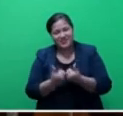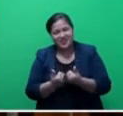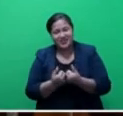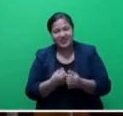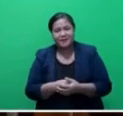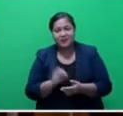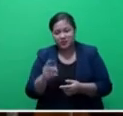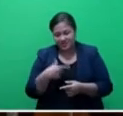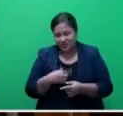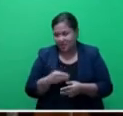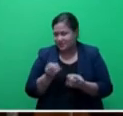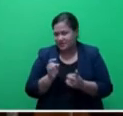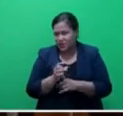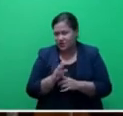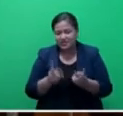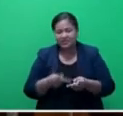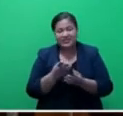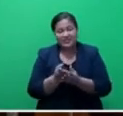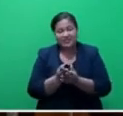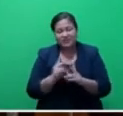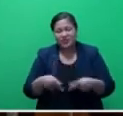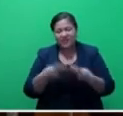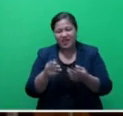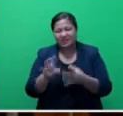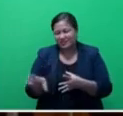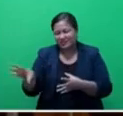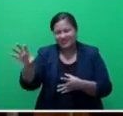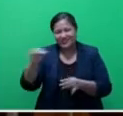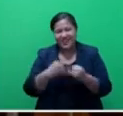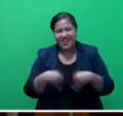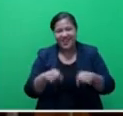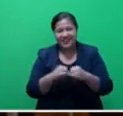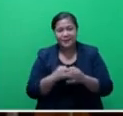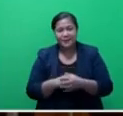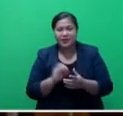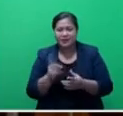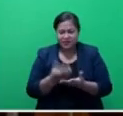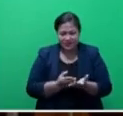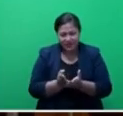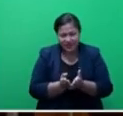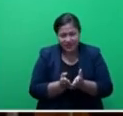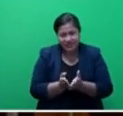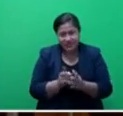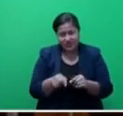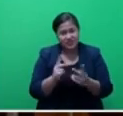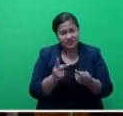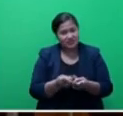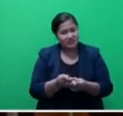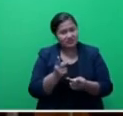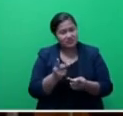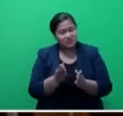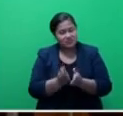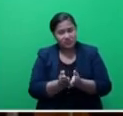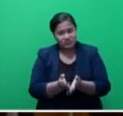for services to be provided to these islands. Even though servicing these routes make essentially no profit for us, we'll continue